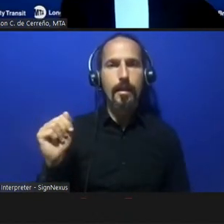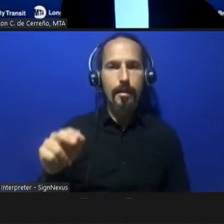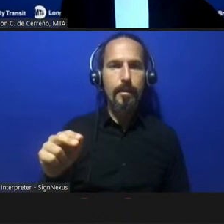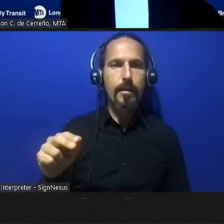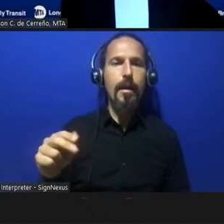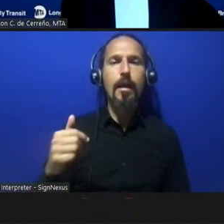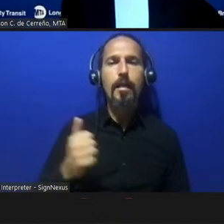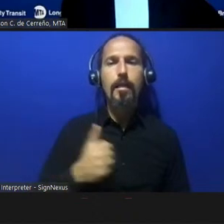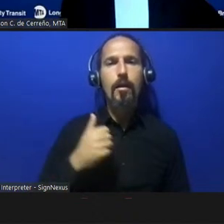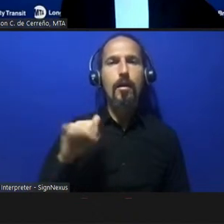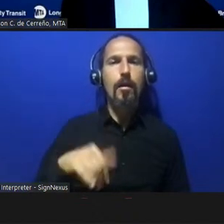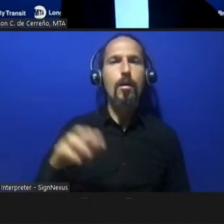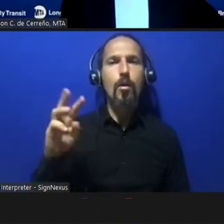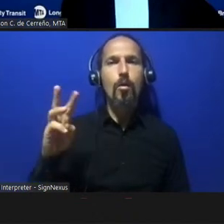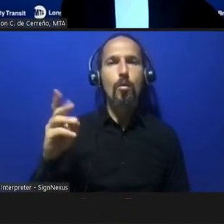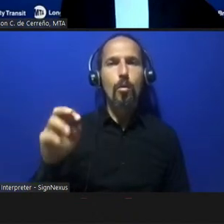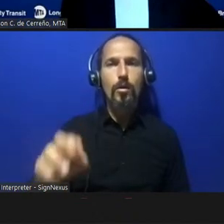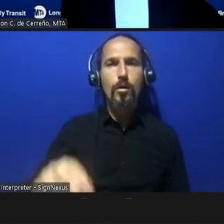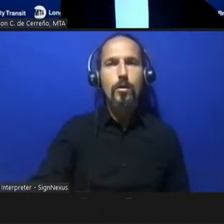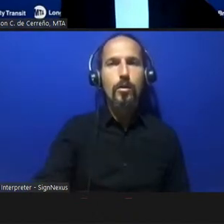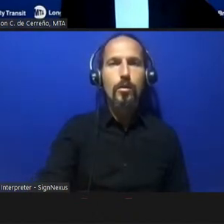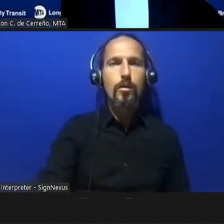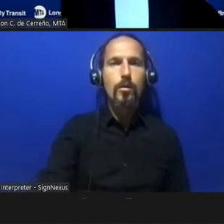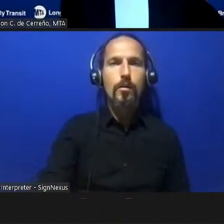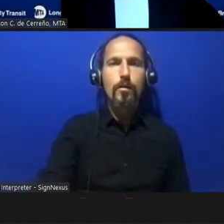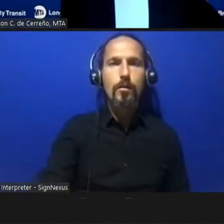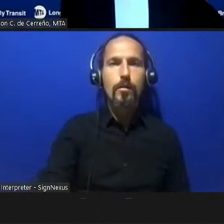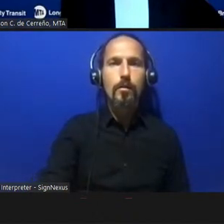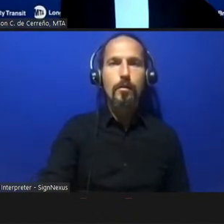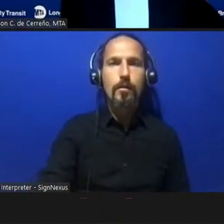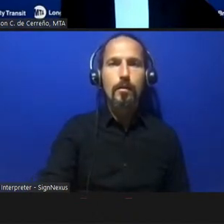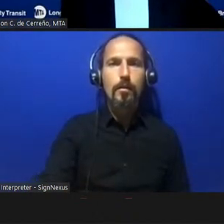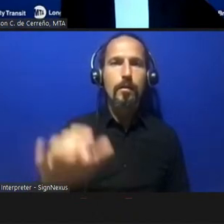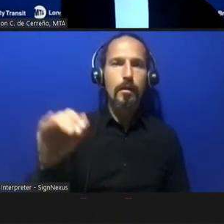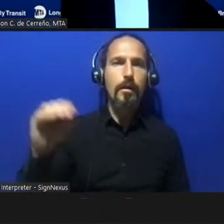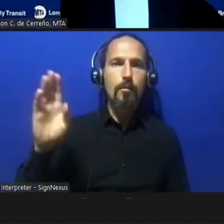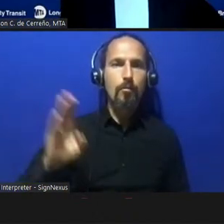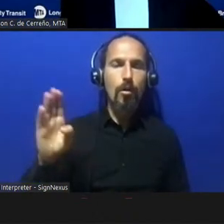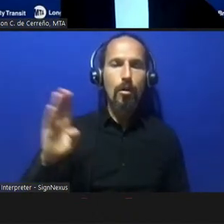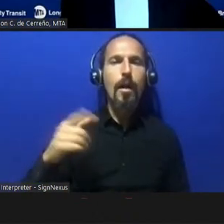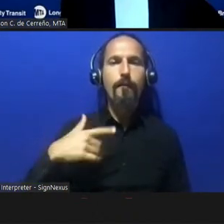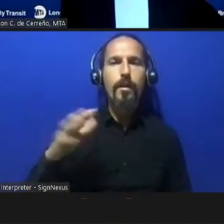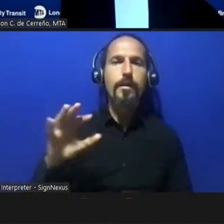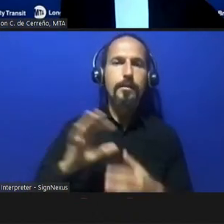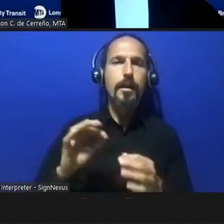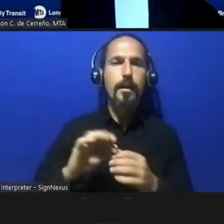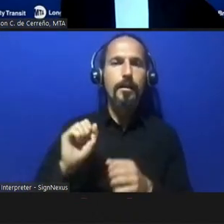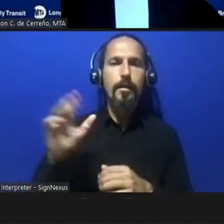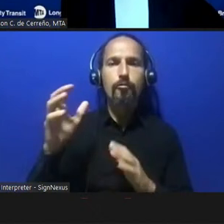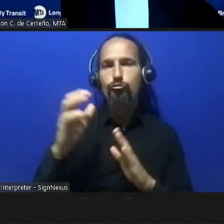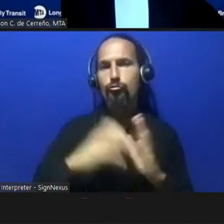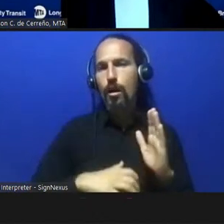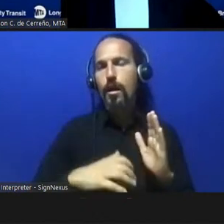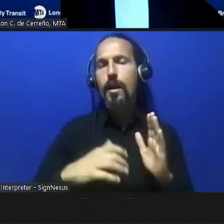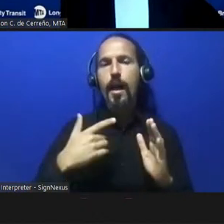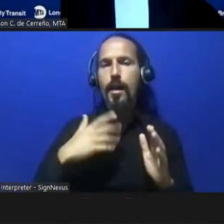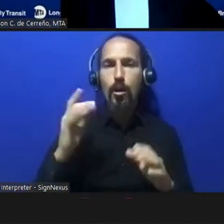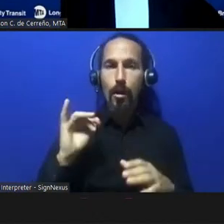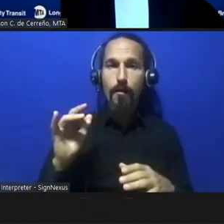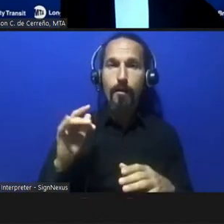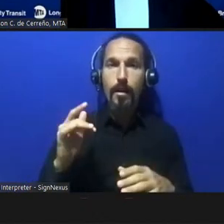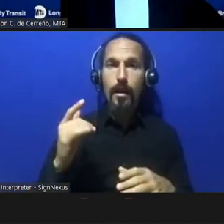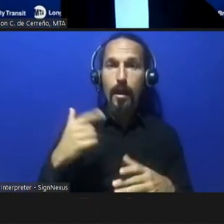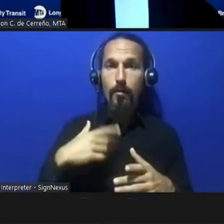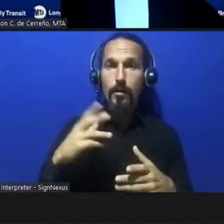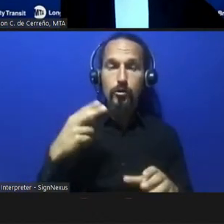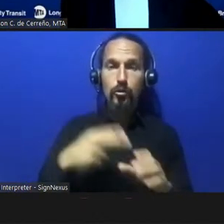live in windsor terrace in brooklyn i've also submitted my testimony in writing because i didn't know if i'd make it in but